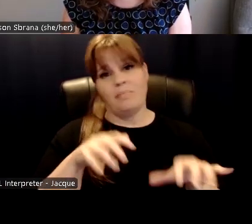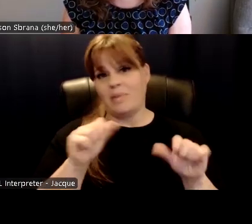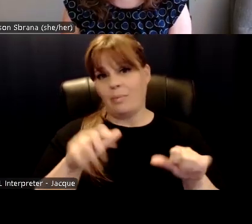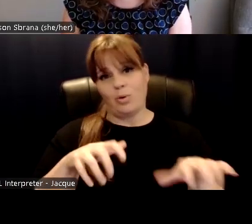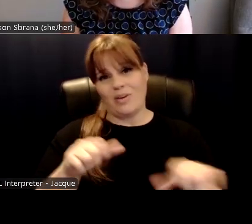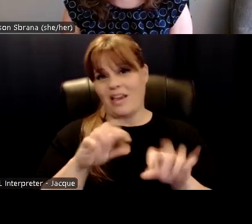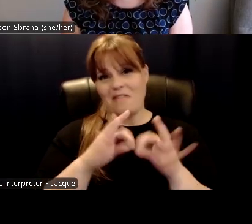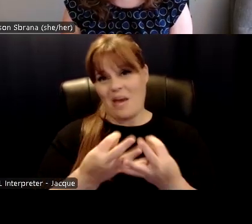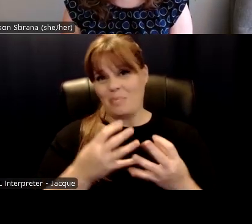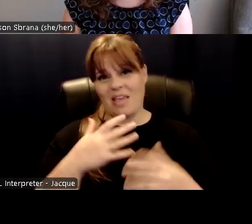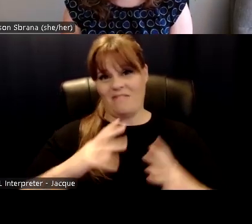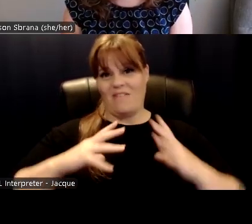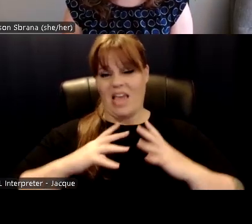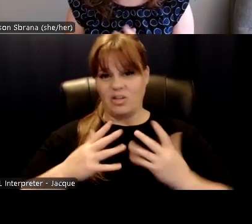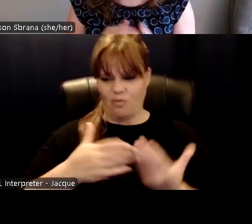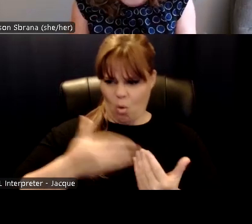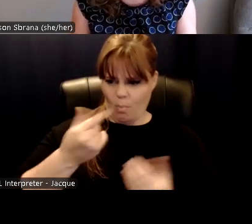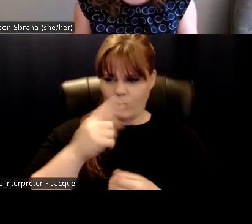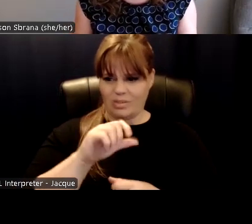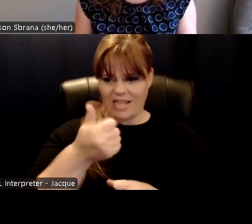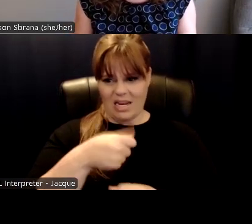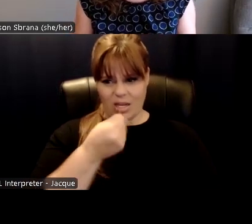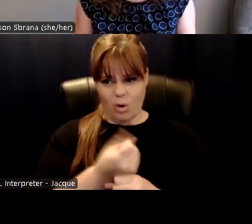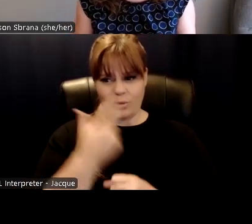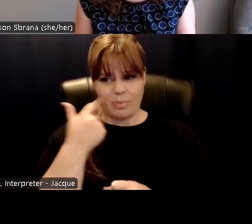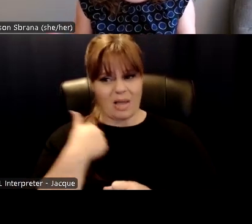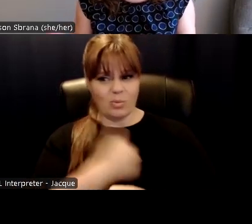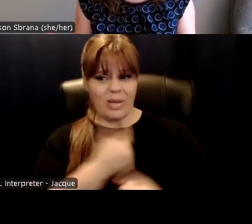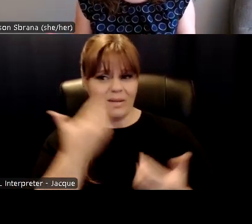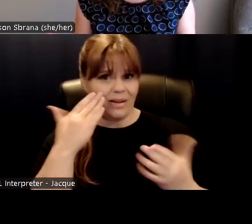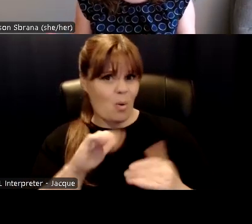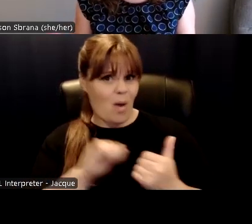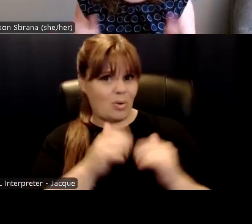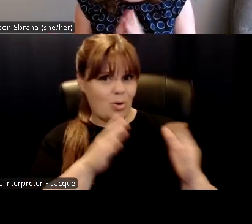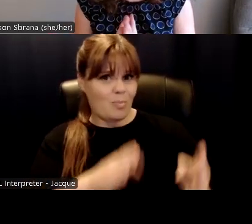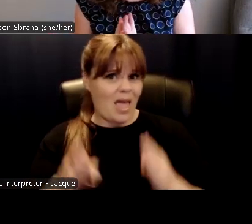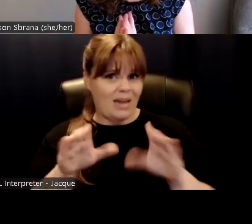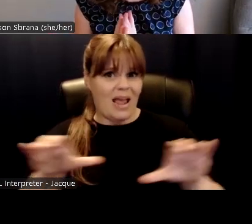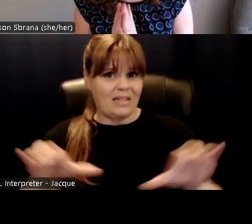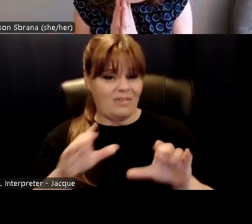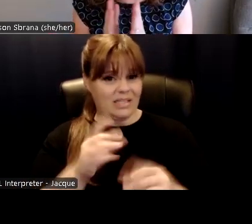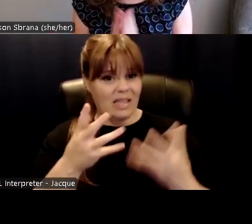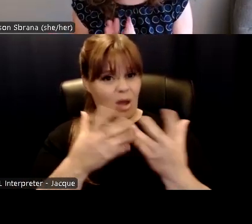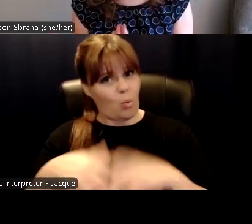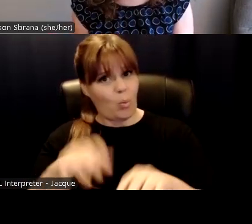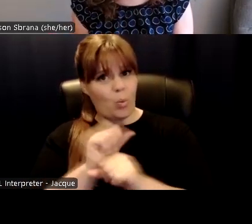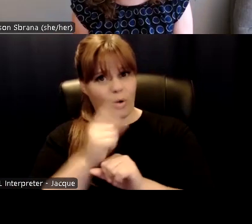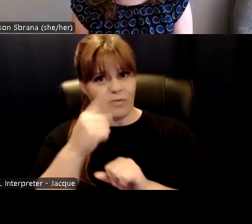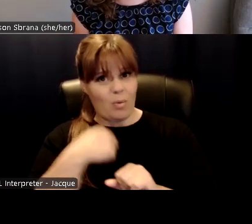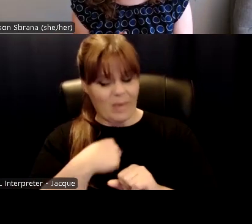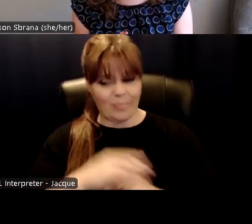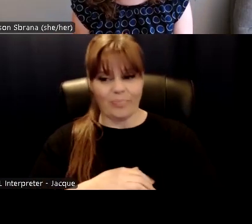for almost a decade because we didn't know how to plan activities that worked for me. And what